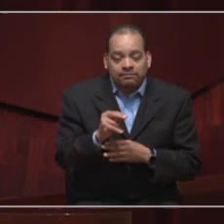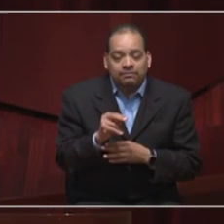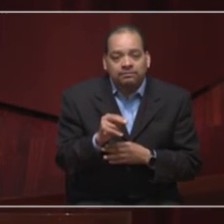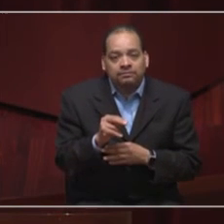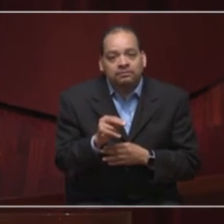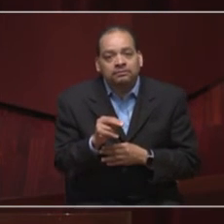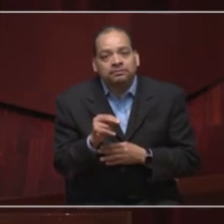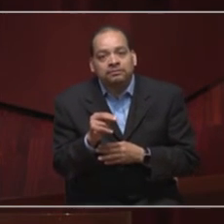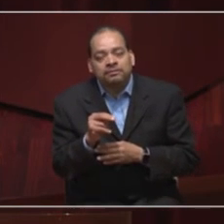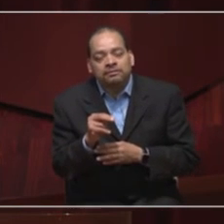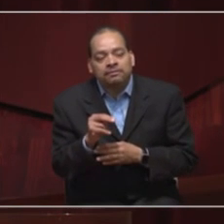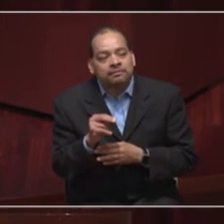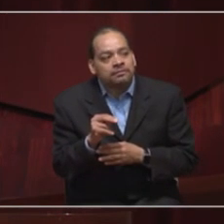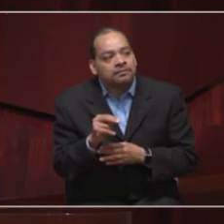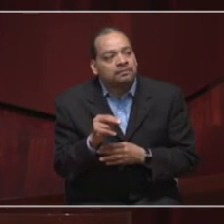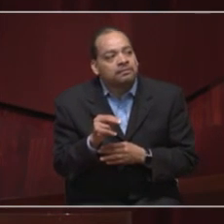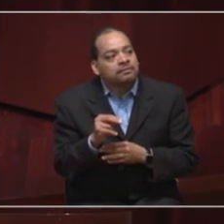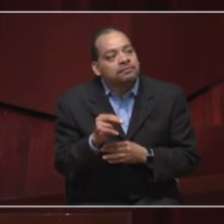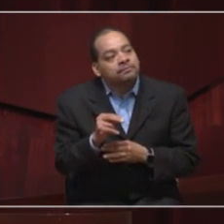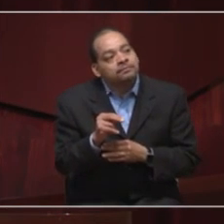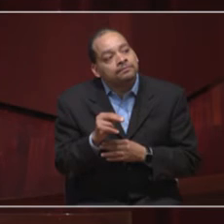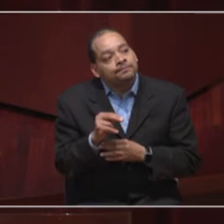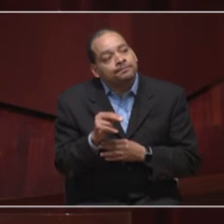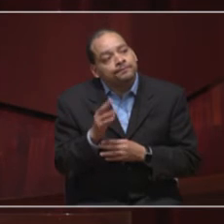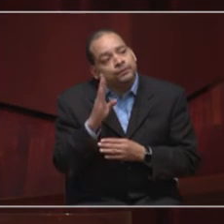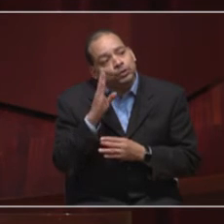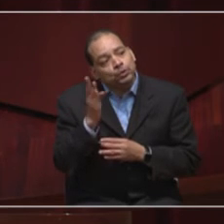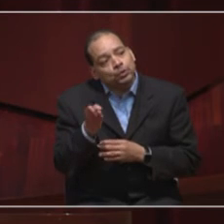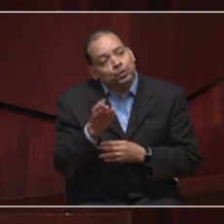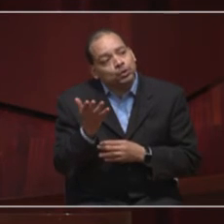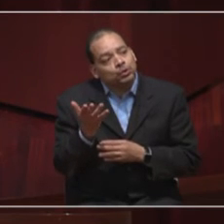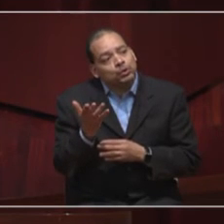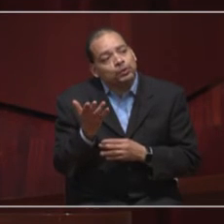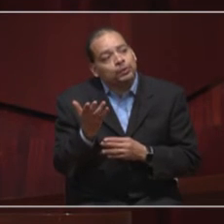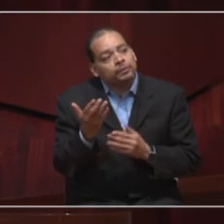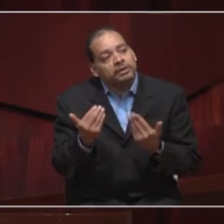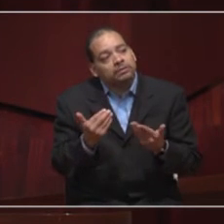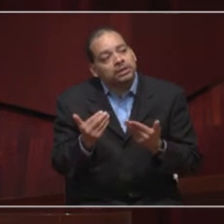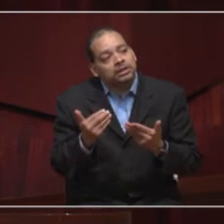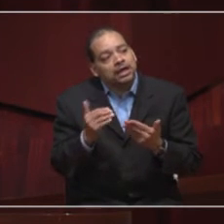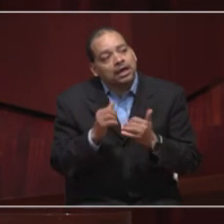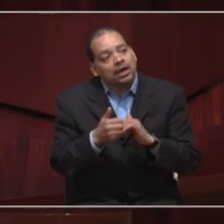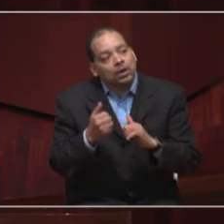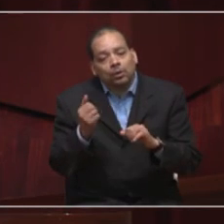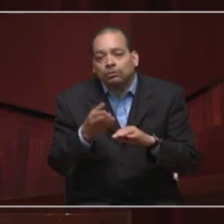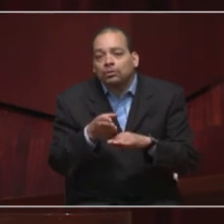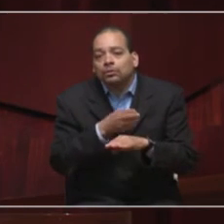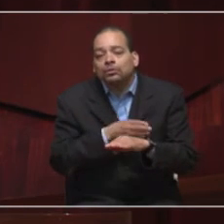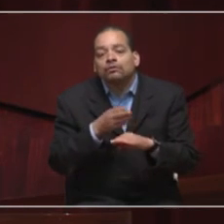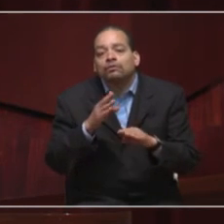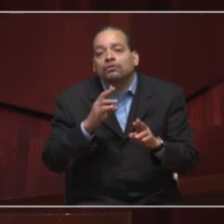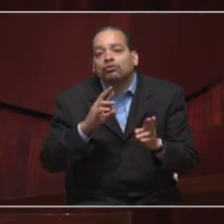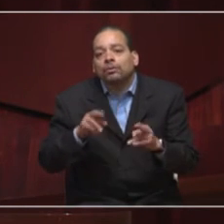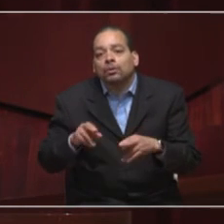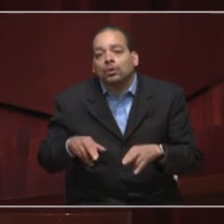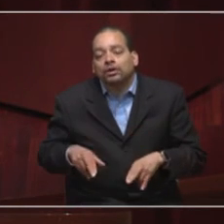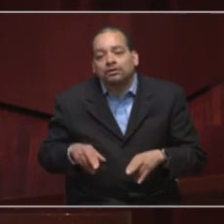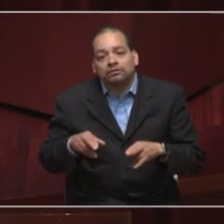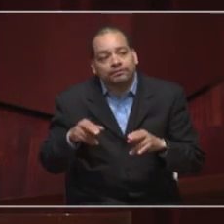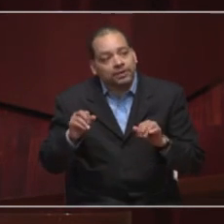what plans perhaps in the future are there to enhance reporting capabilities at